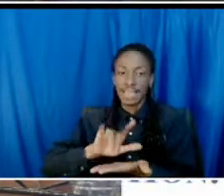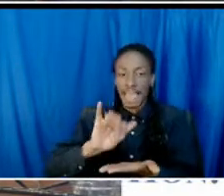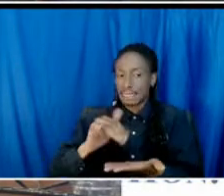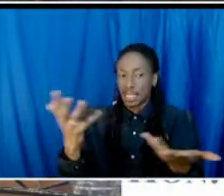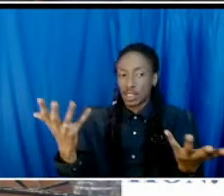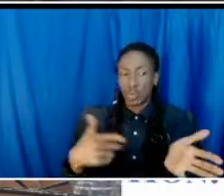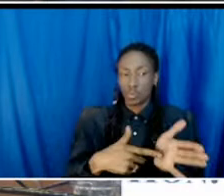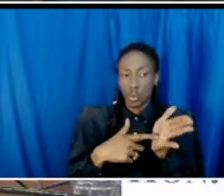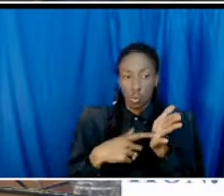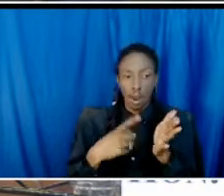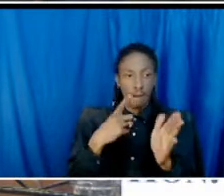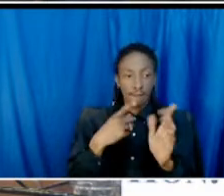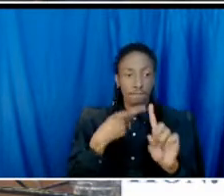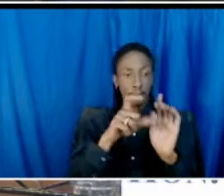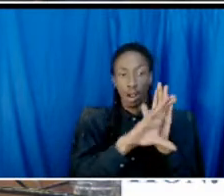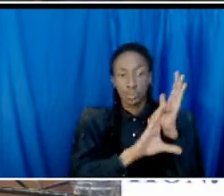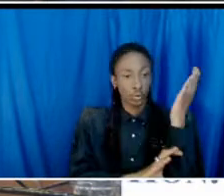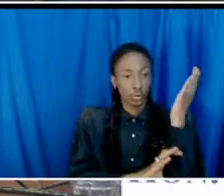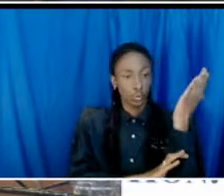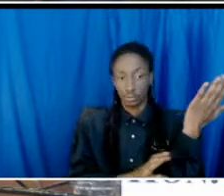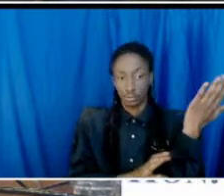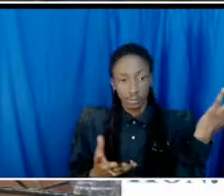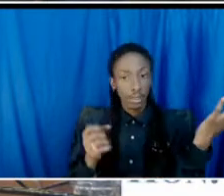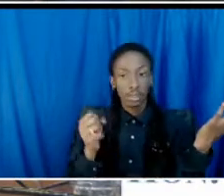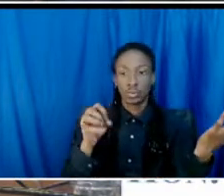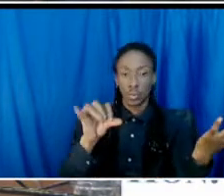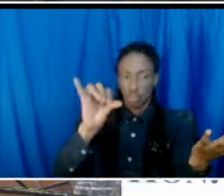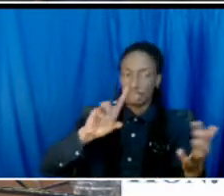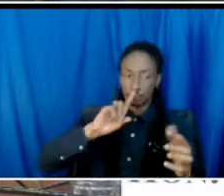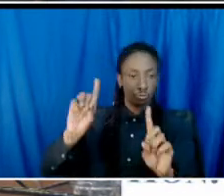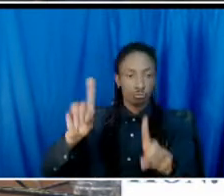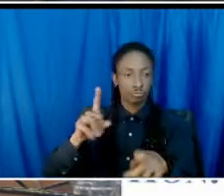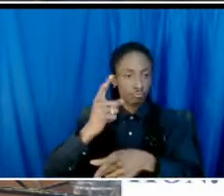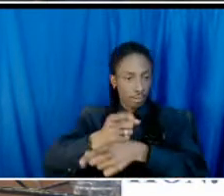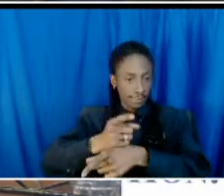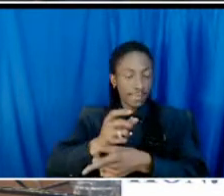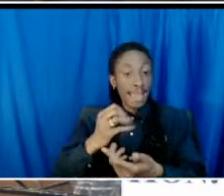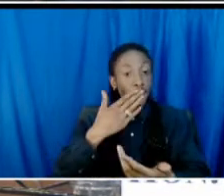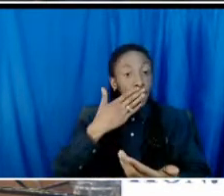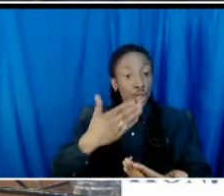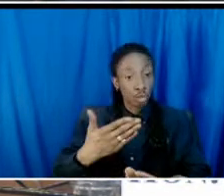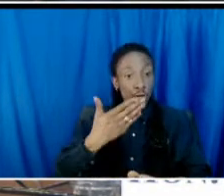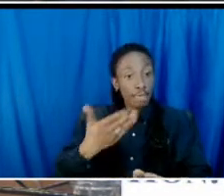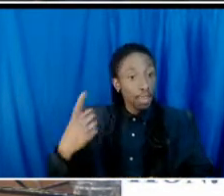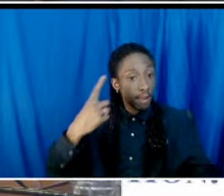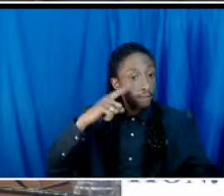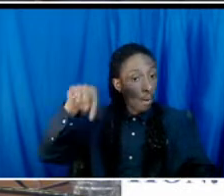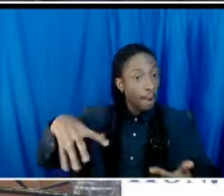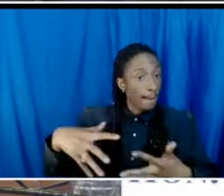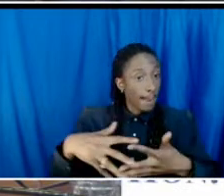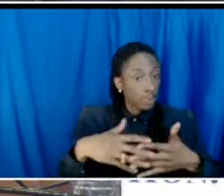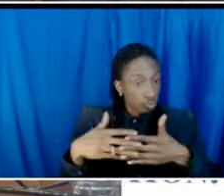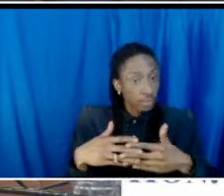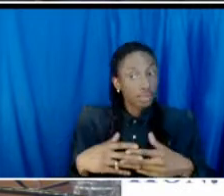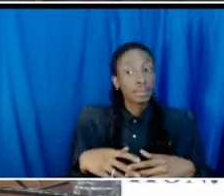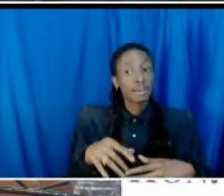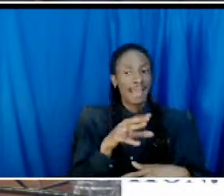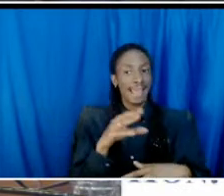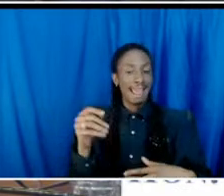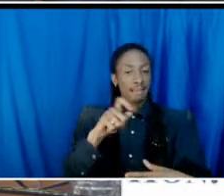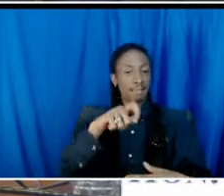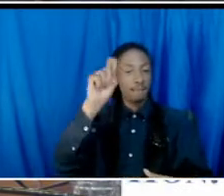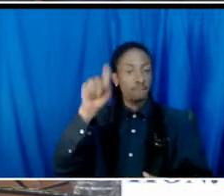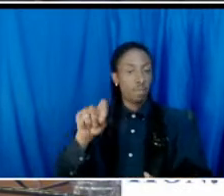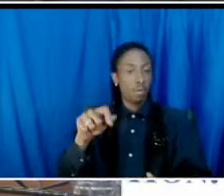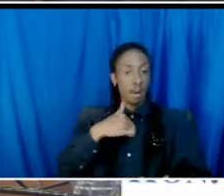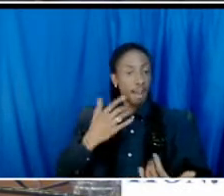the Constitution. So that's the right answer and a good thing for the country, and therefore I submit it's the right